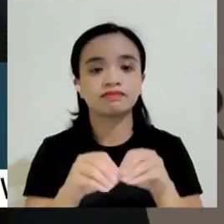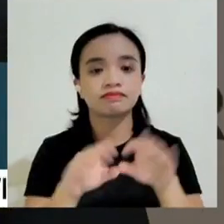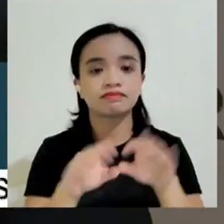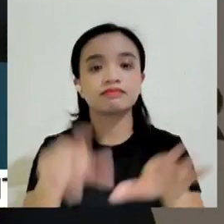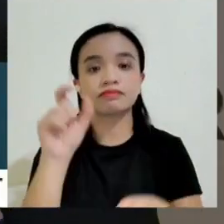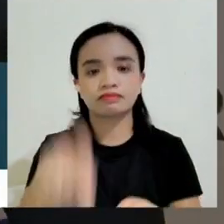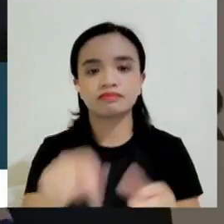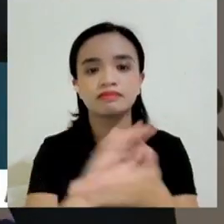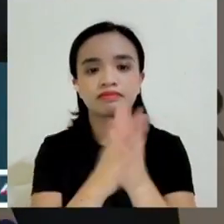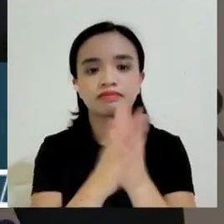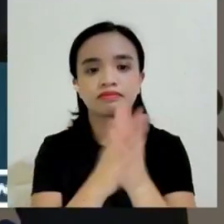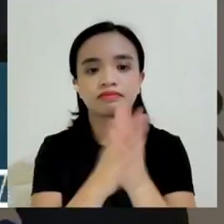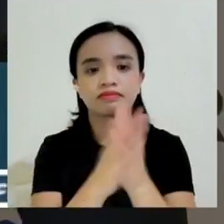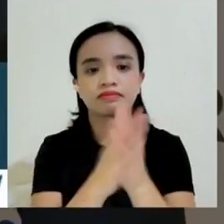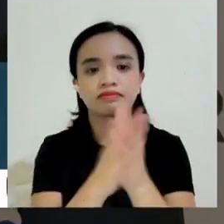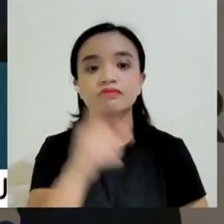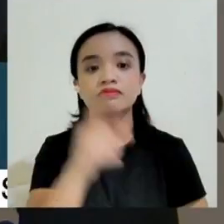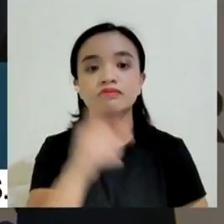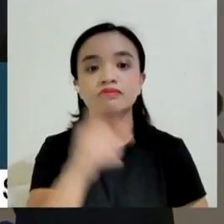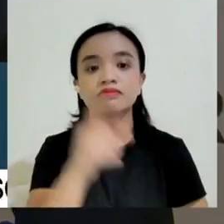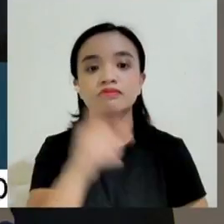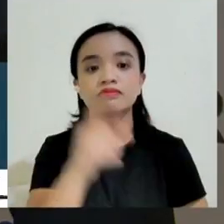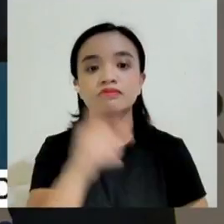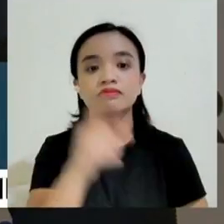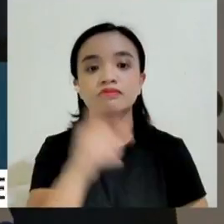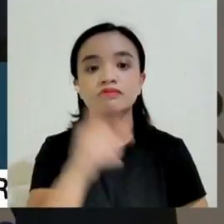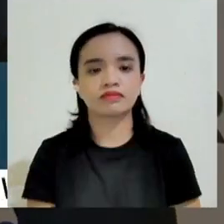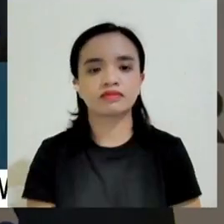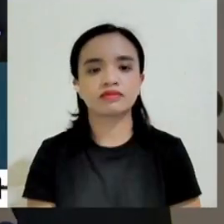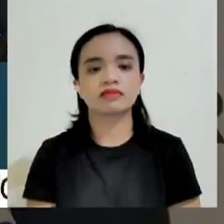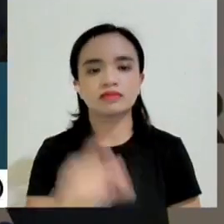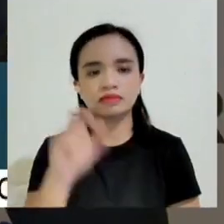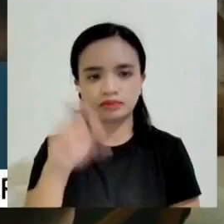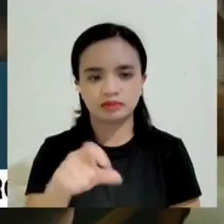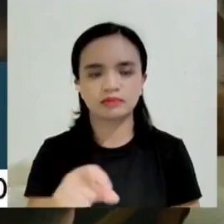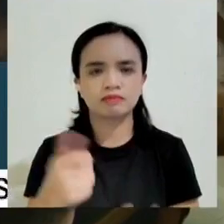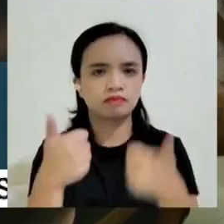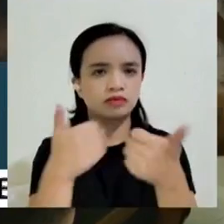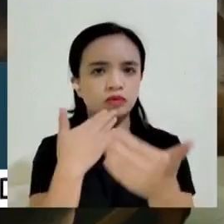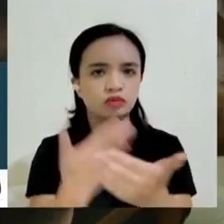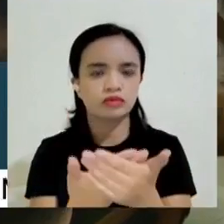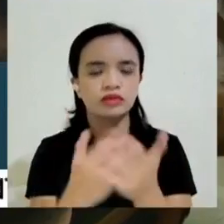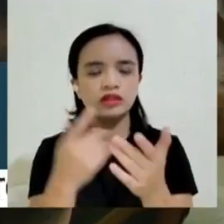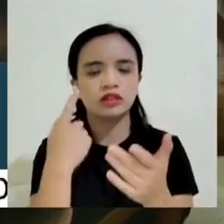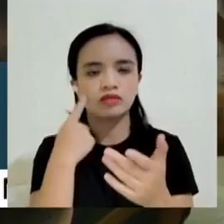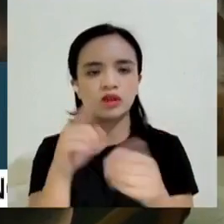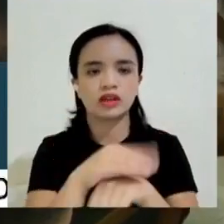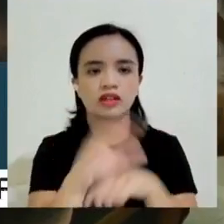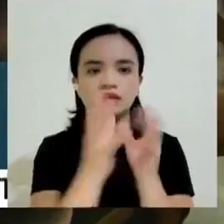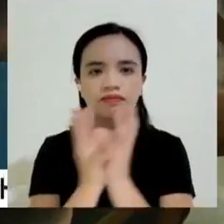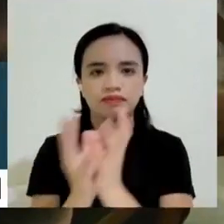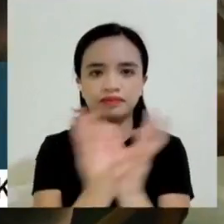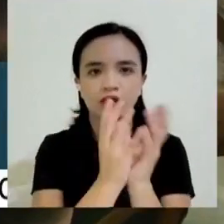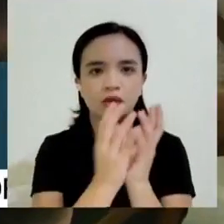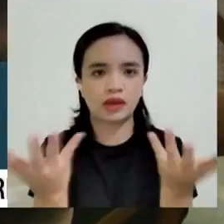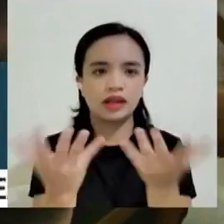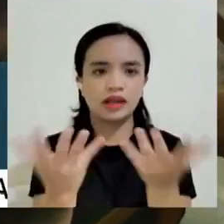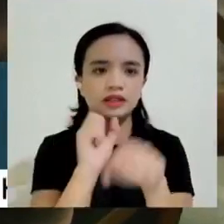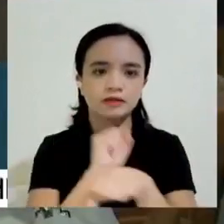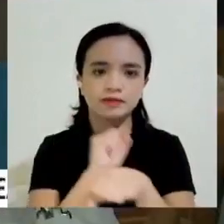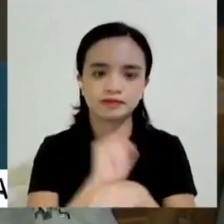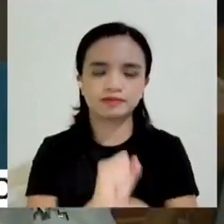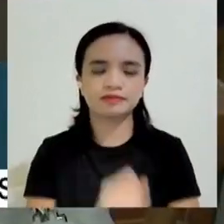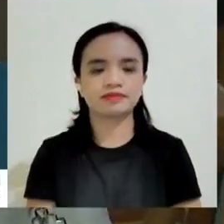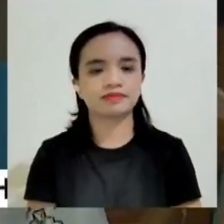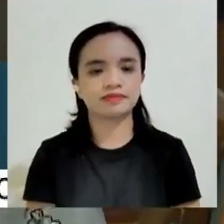be impactful for the communities that you operate in. Nieva notes, even non-PR